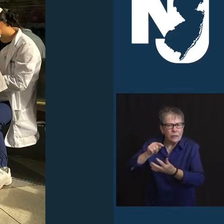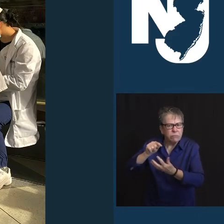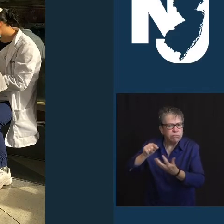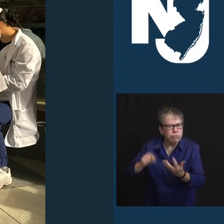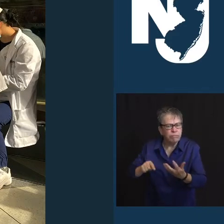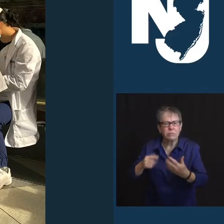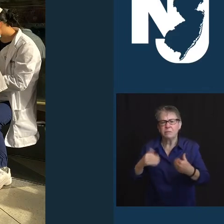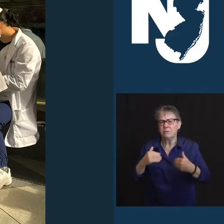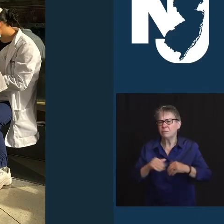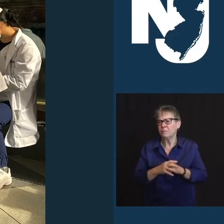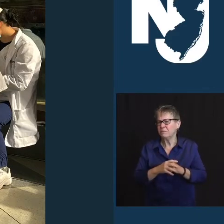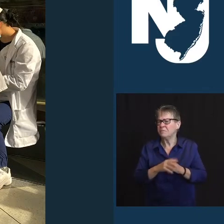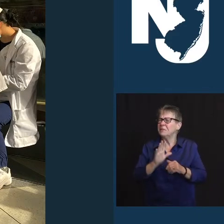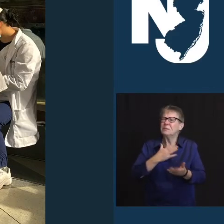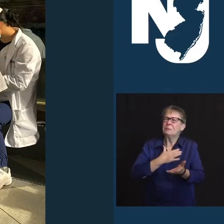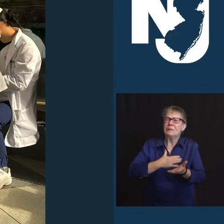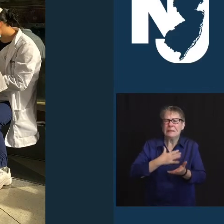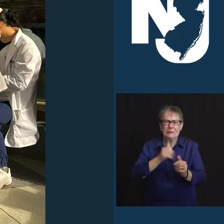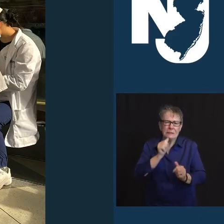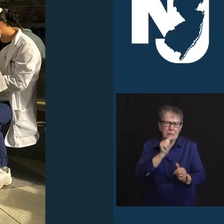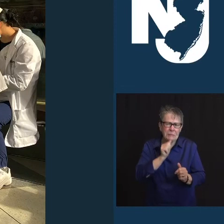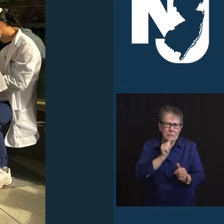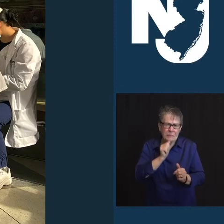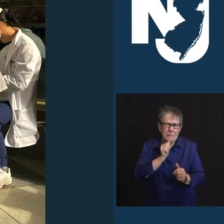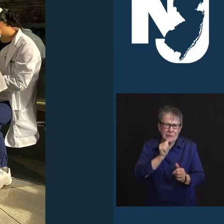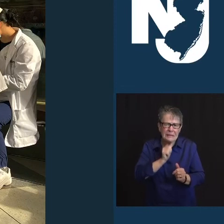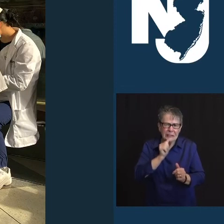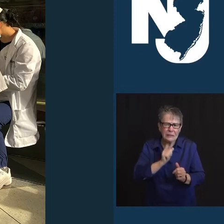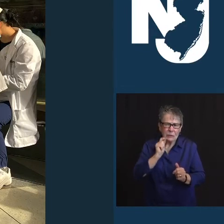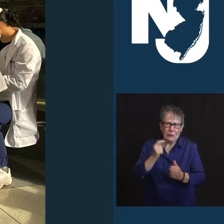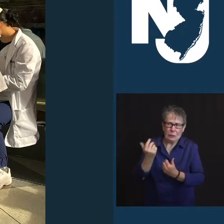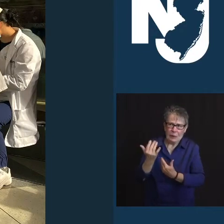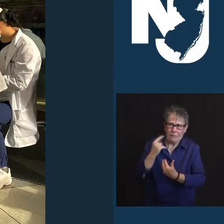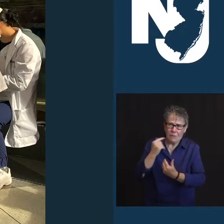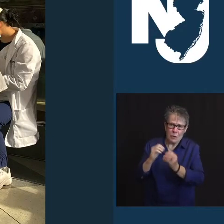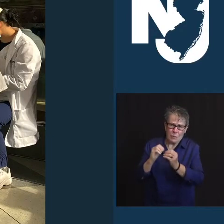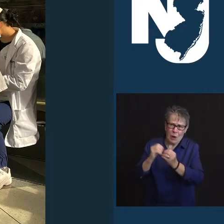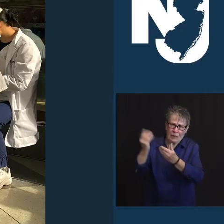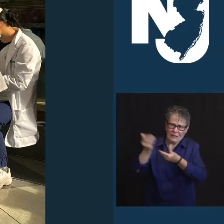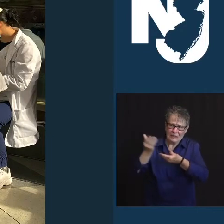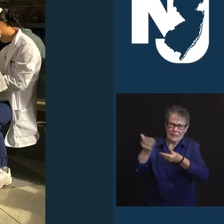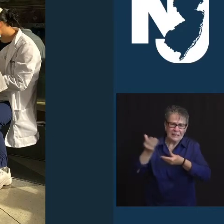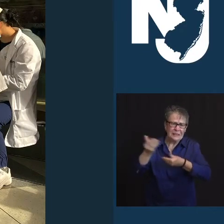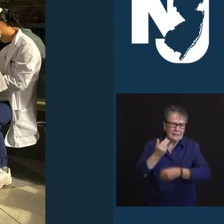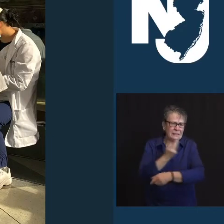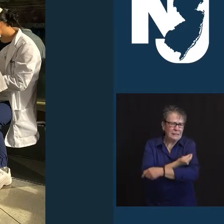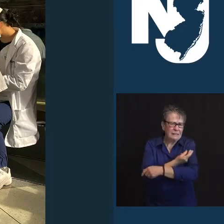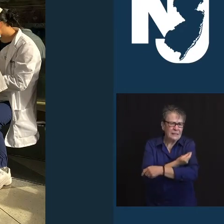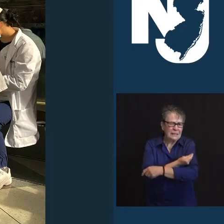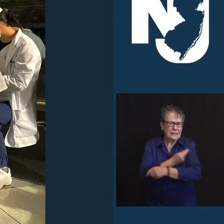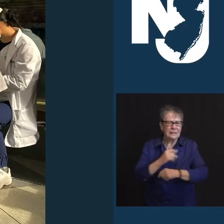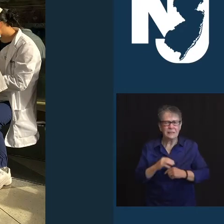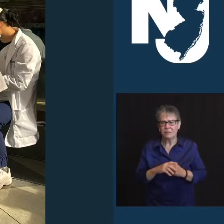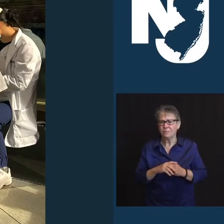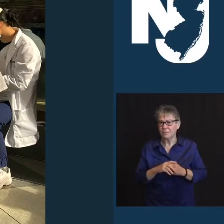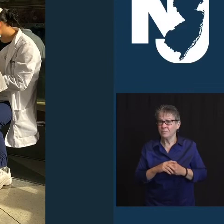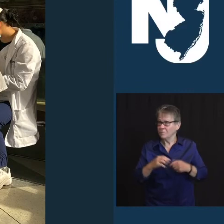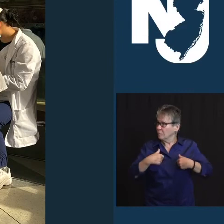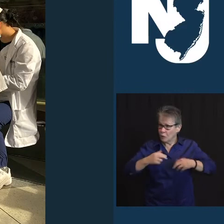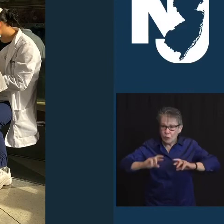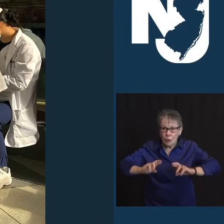await more vaccine doses coming into our state. We have built the infrastructure from the ground up. All we need are